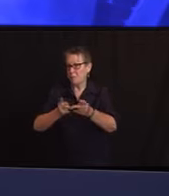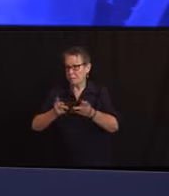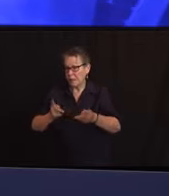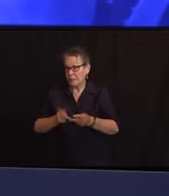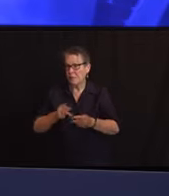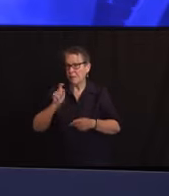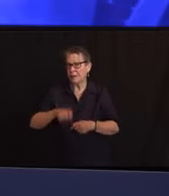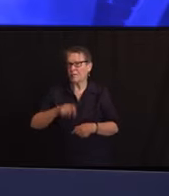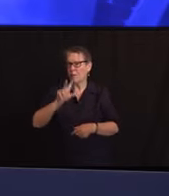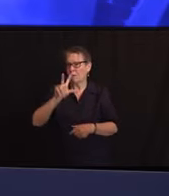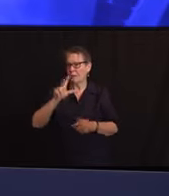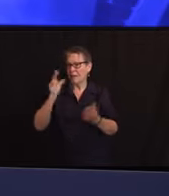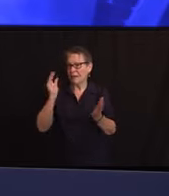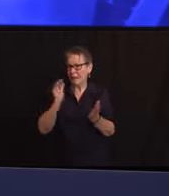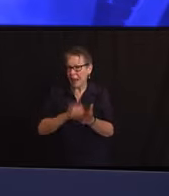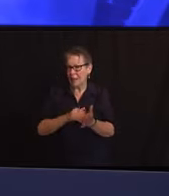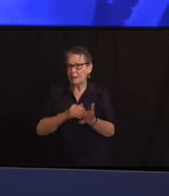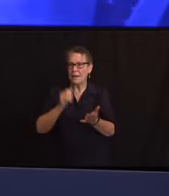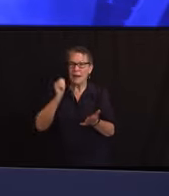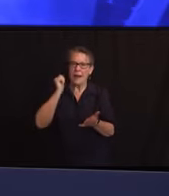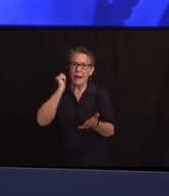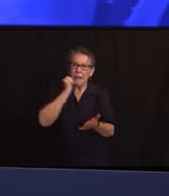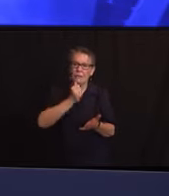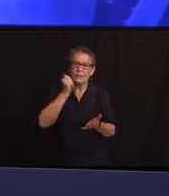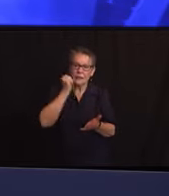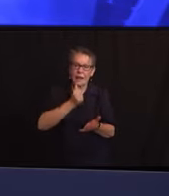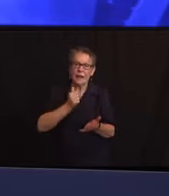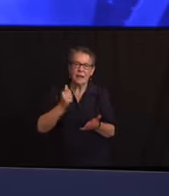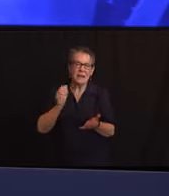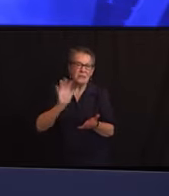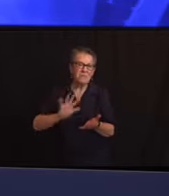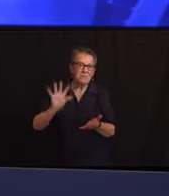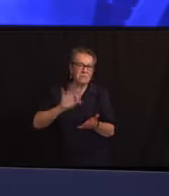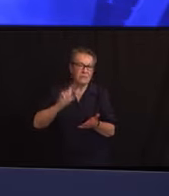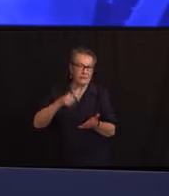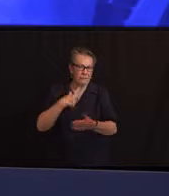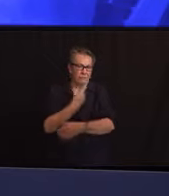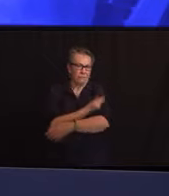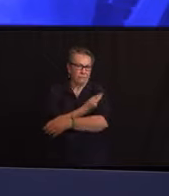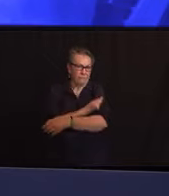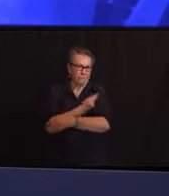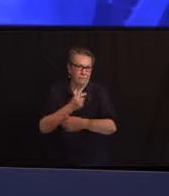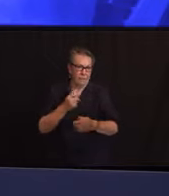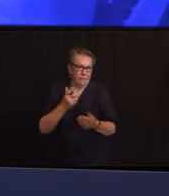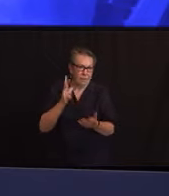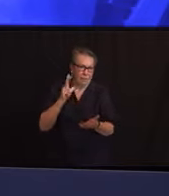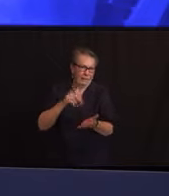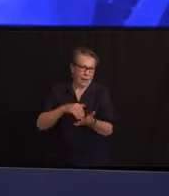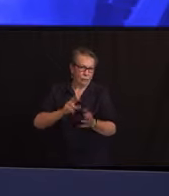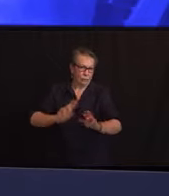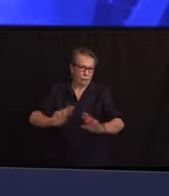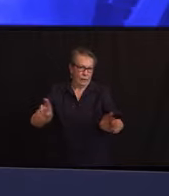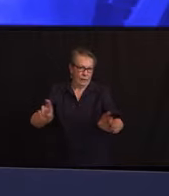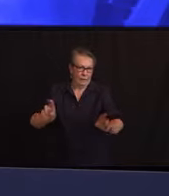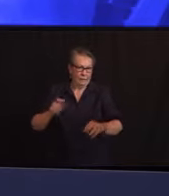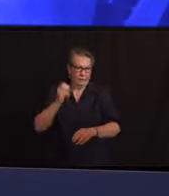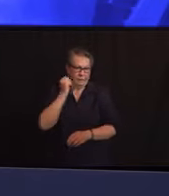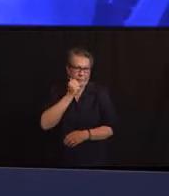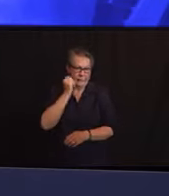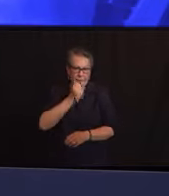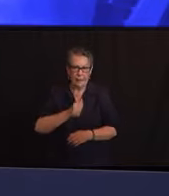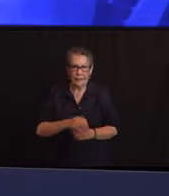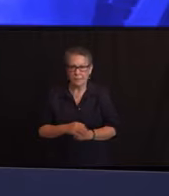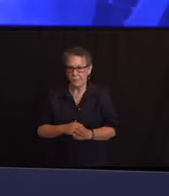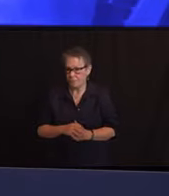and 23,000 second doses through June, depending on how successful they have been to date. We have a lot of